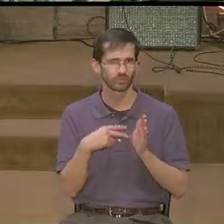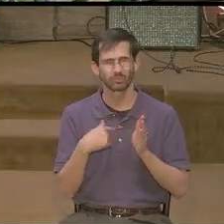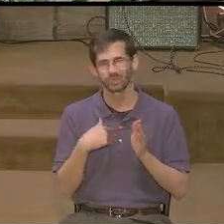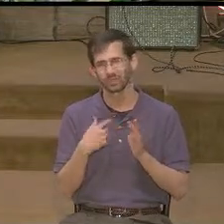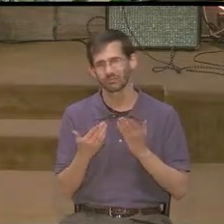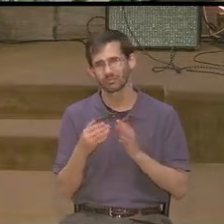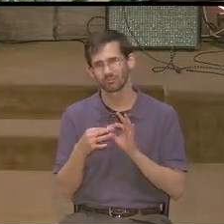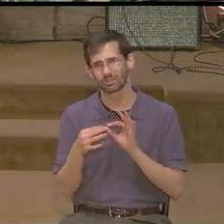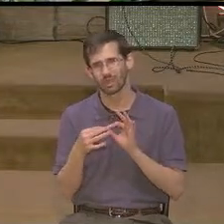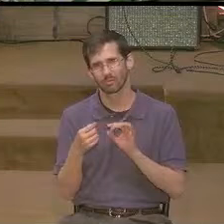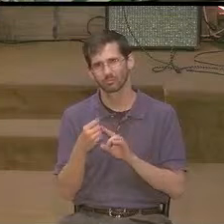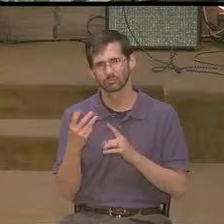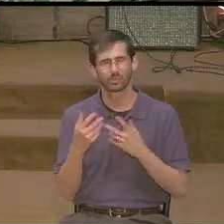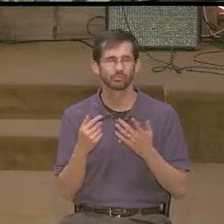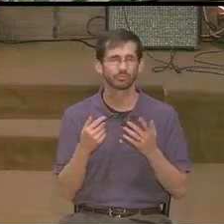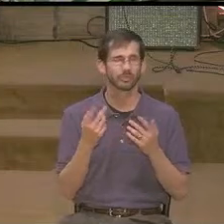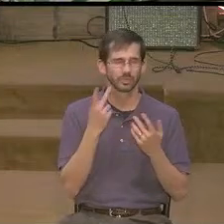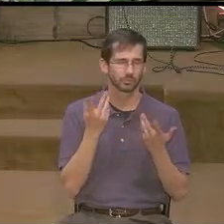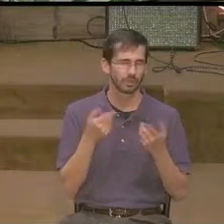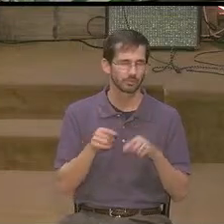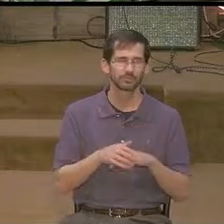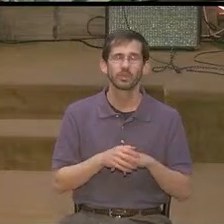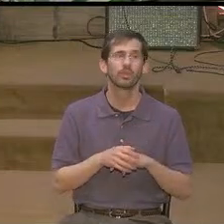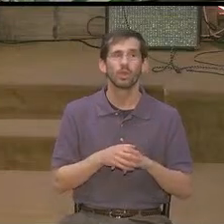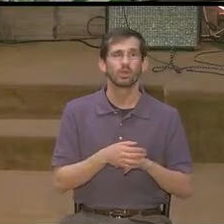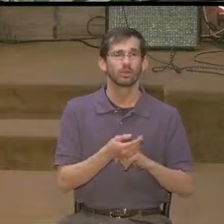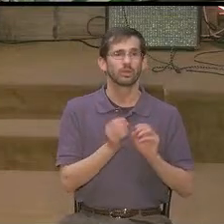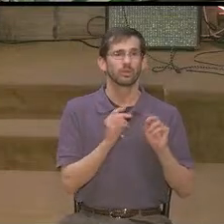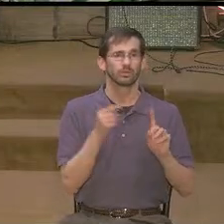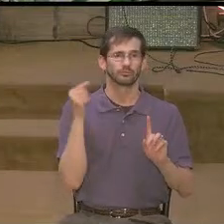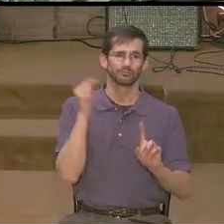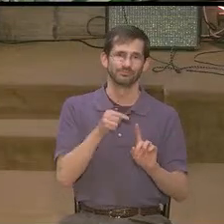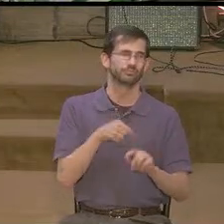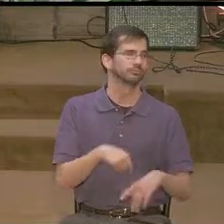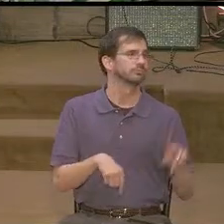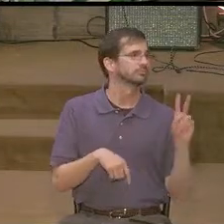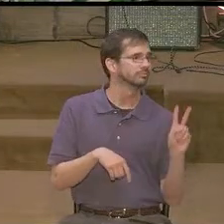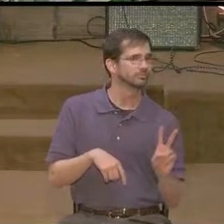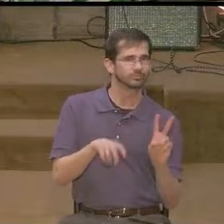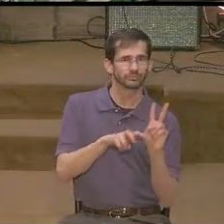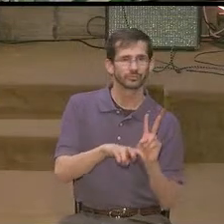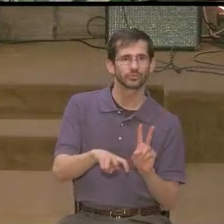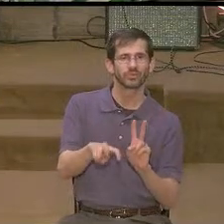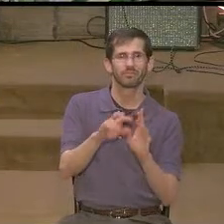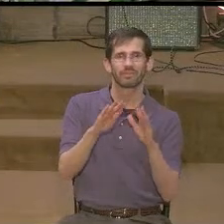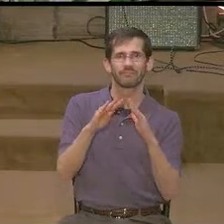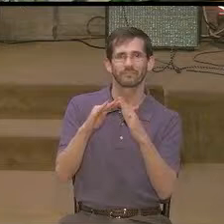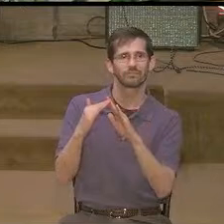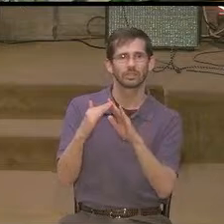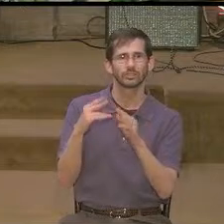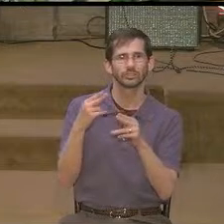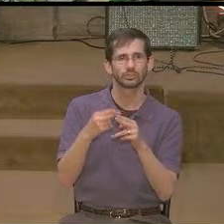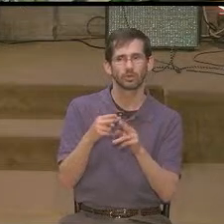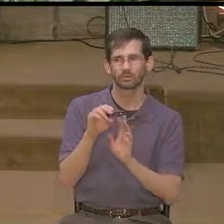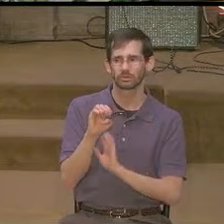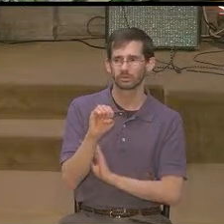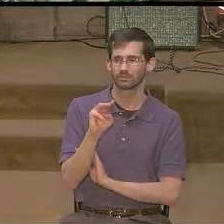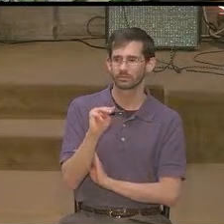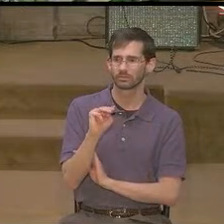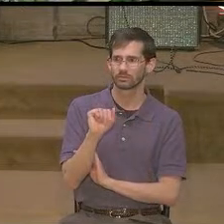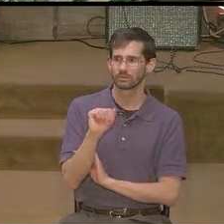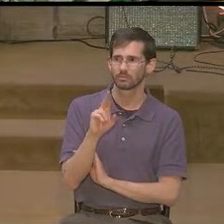comments. We'll see what happens. Now behold, two of them were traveling the same day to the village of Emmaus, which